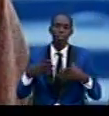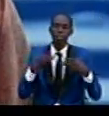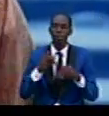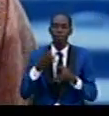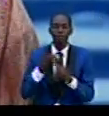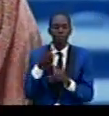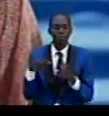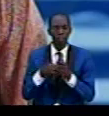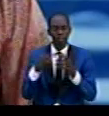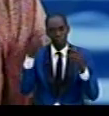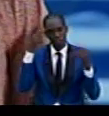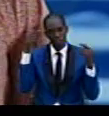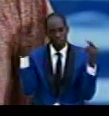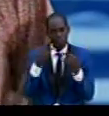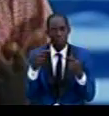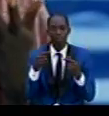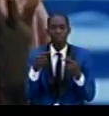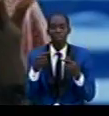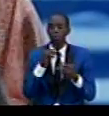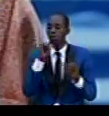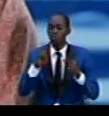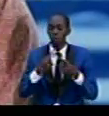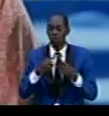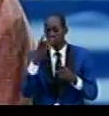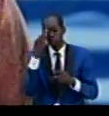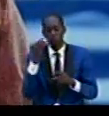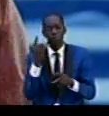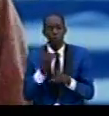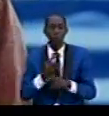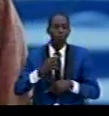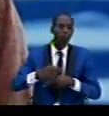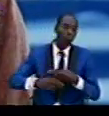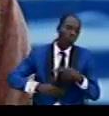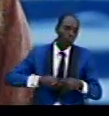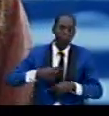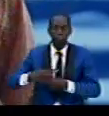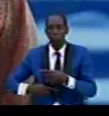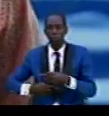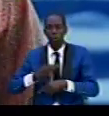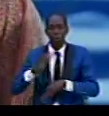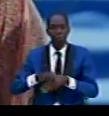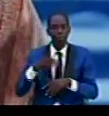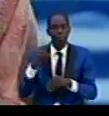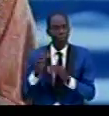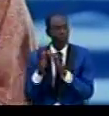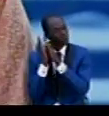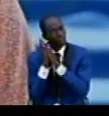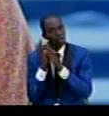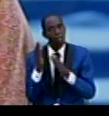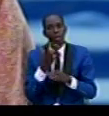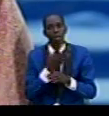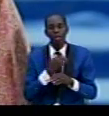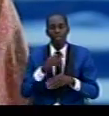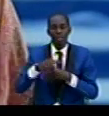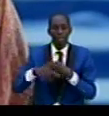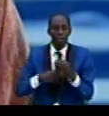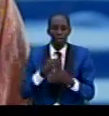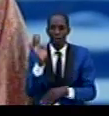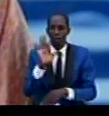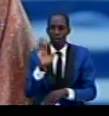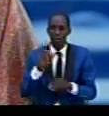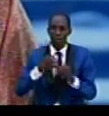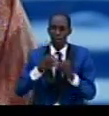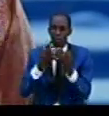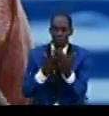4 days ago, I could not sleep. I'll just be rolling on my bed. I'll not be able to sleep. It's either the sleep come around 5 a.m. in the morning or 6